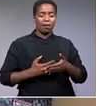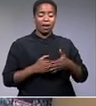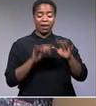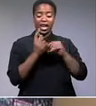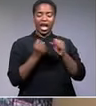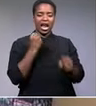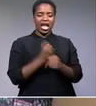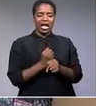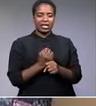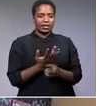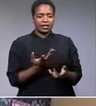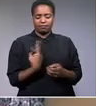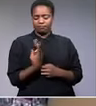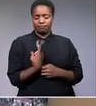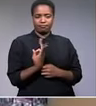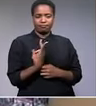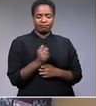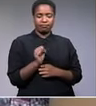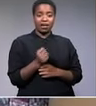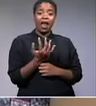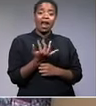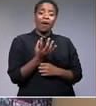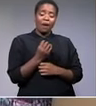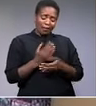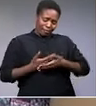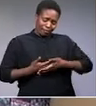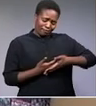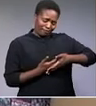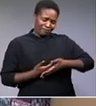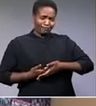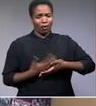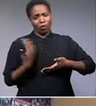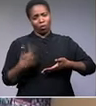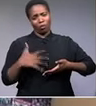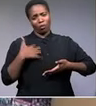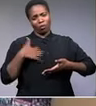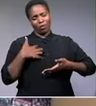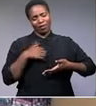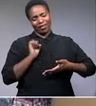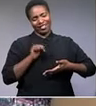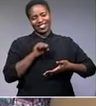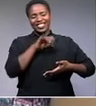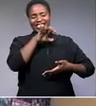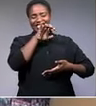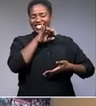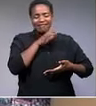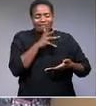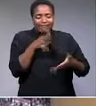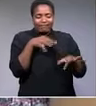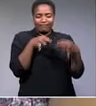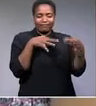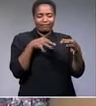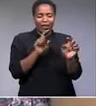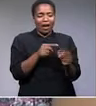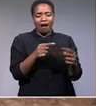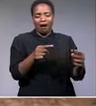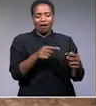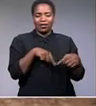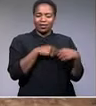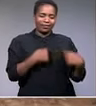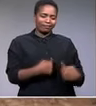was only us two. And now we've got our bundle of joy with us. I can't describe it. It's